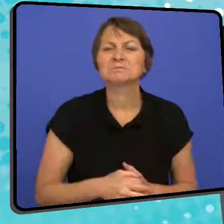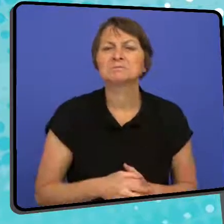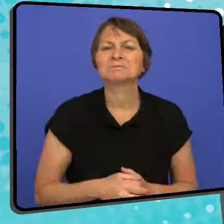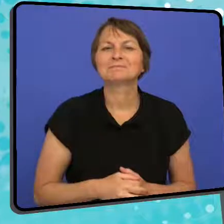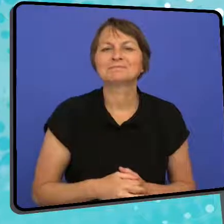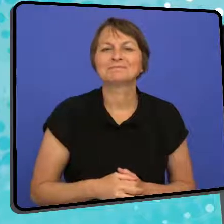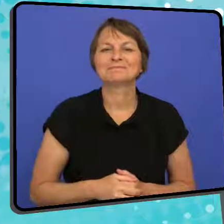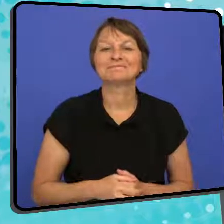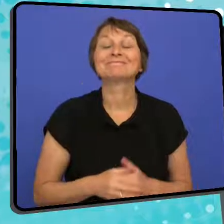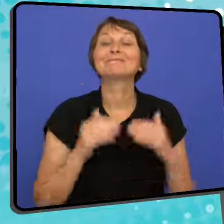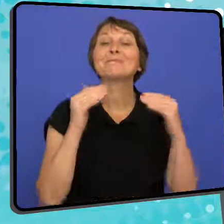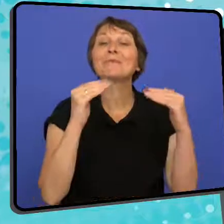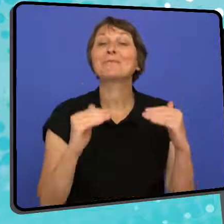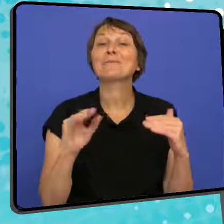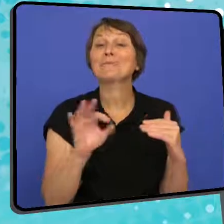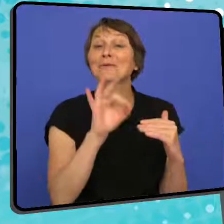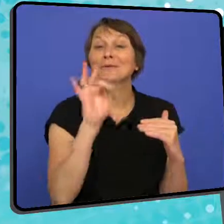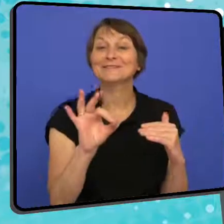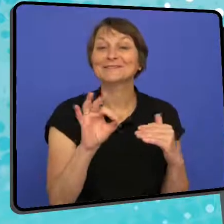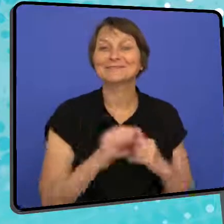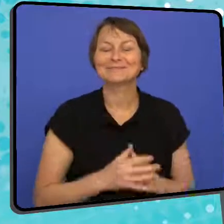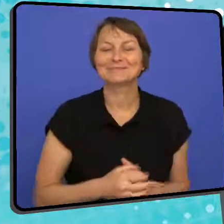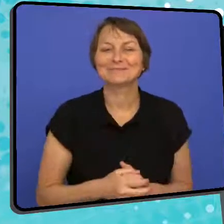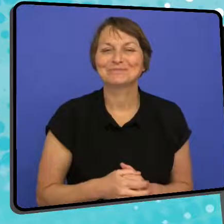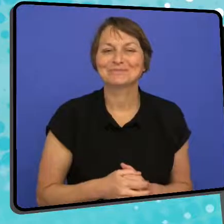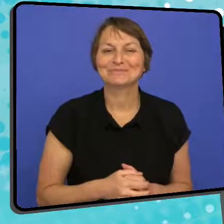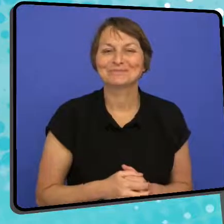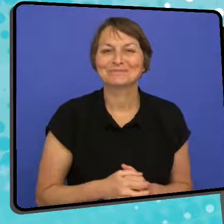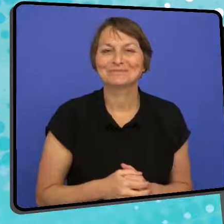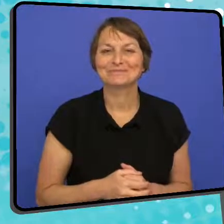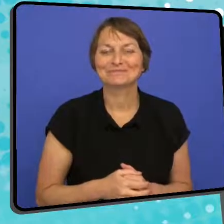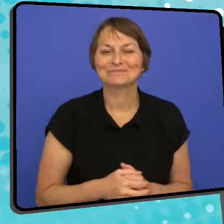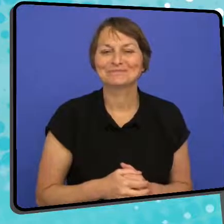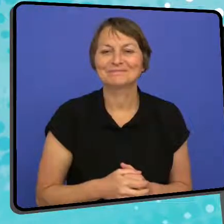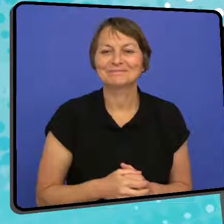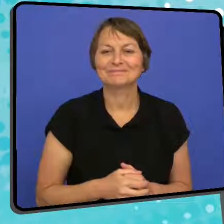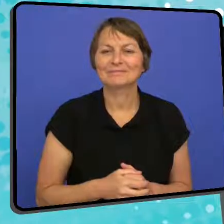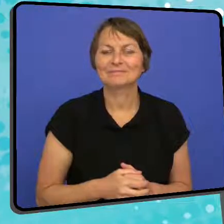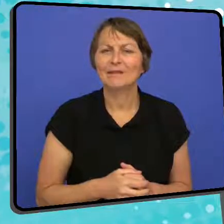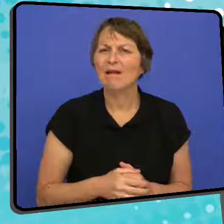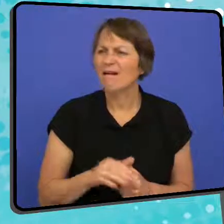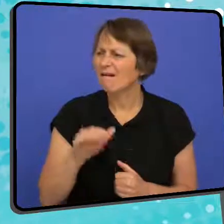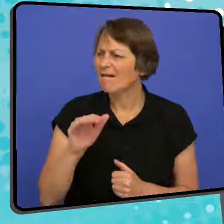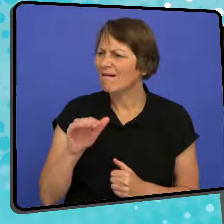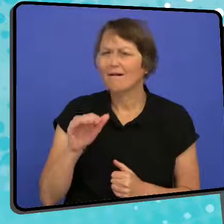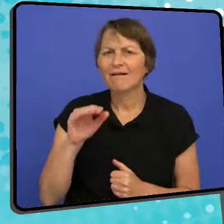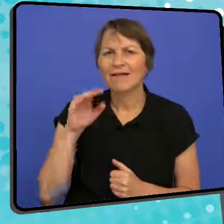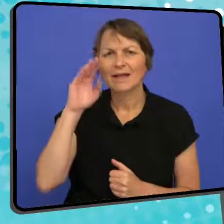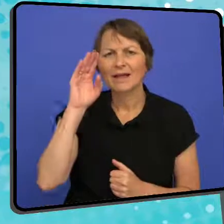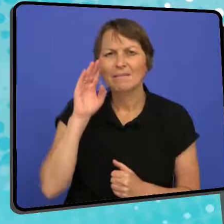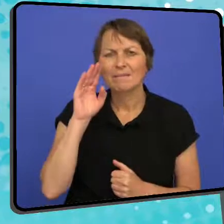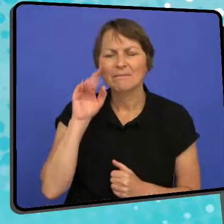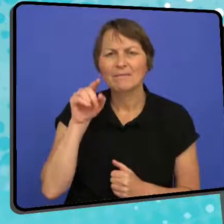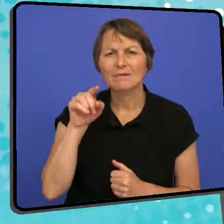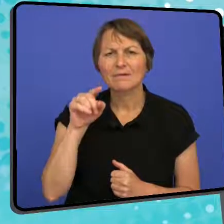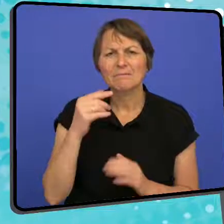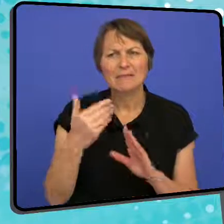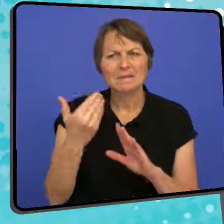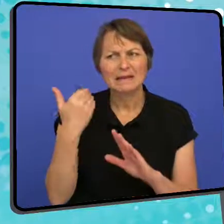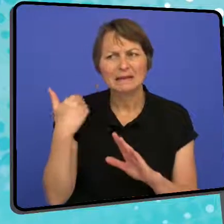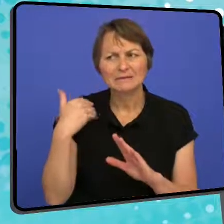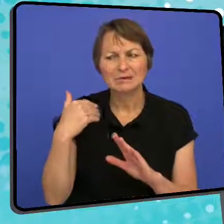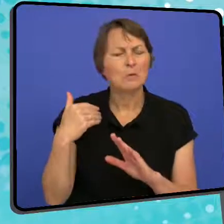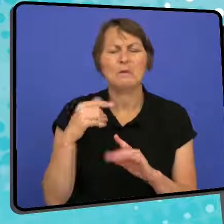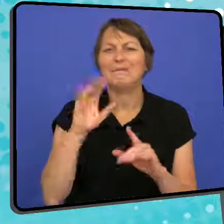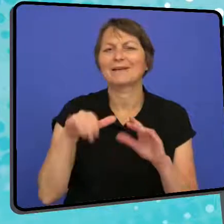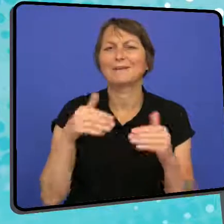Cool. Next question. Times. I was getting, maybe it was you that I was talking to then that had said about data mines. Nice one.